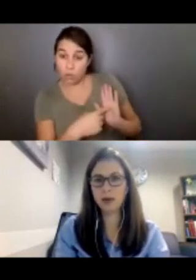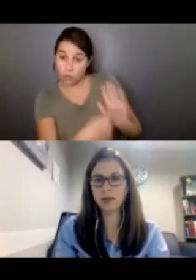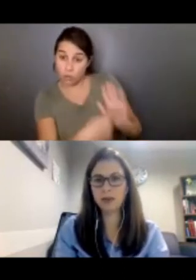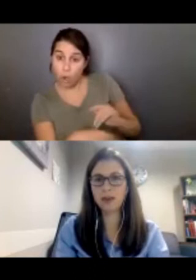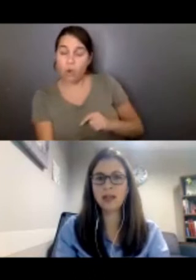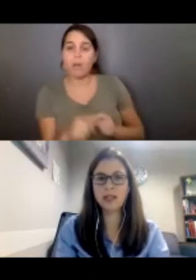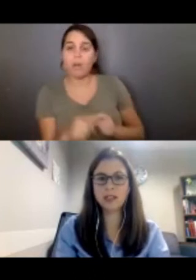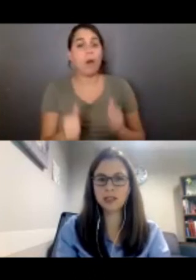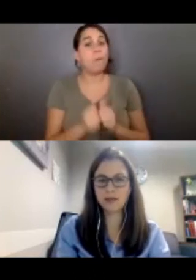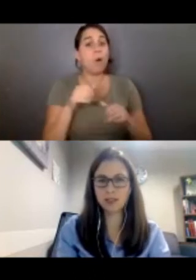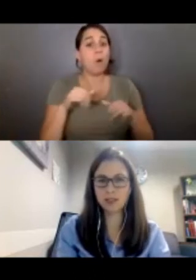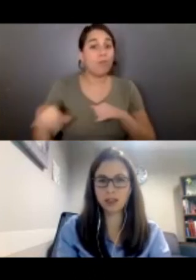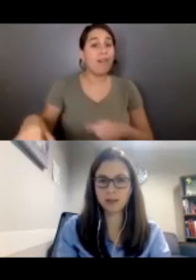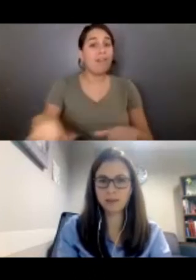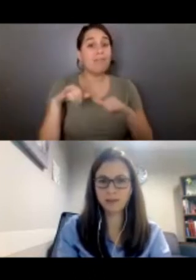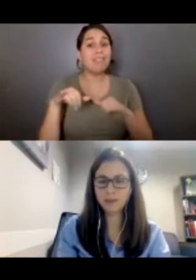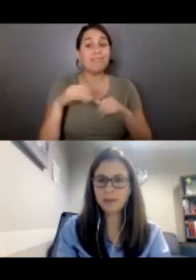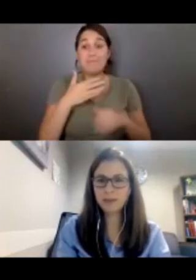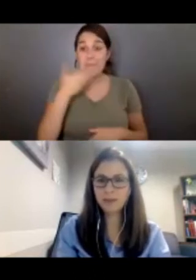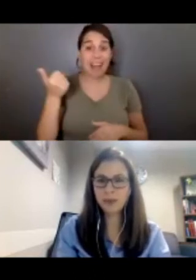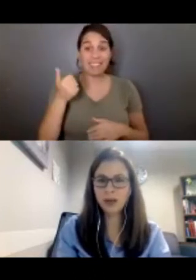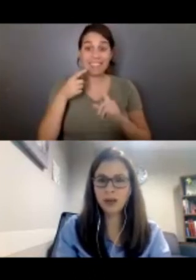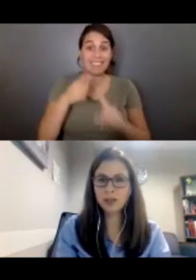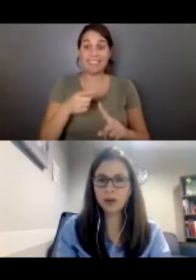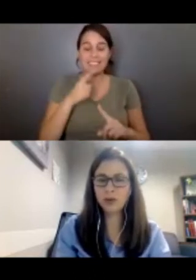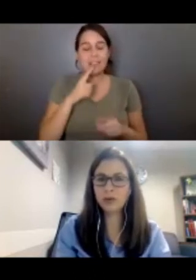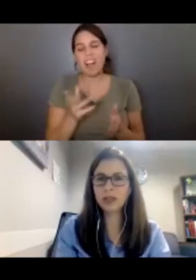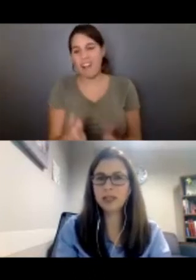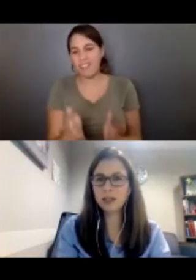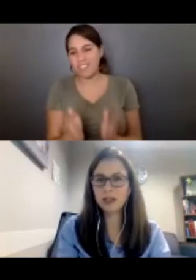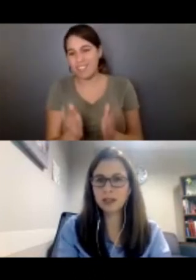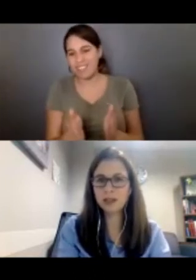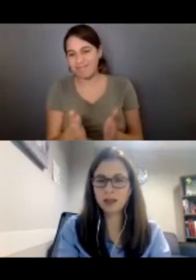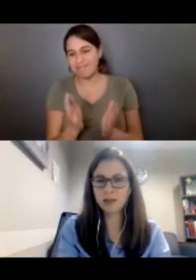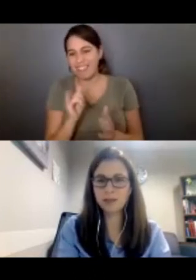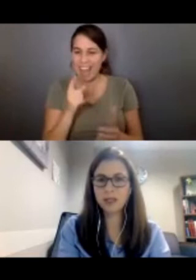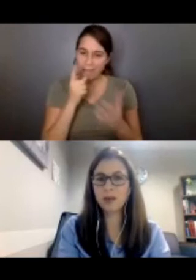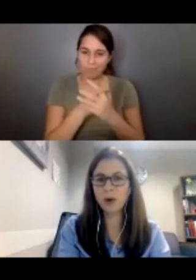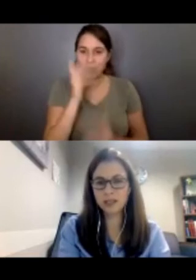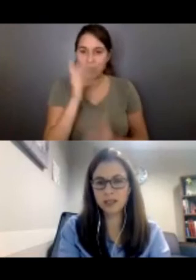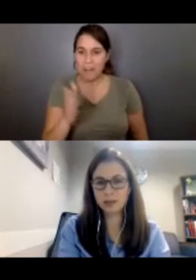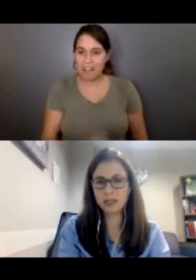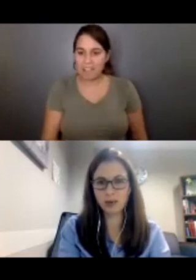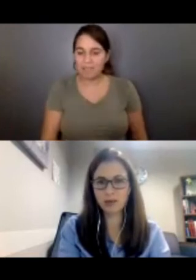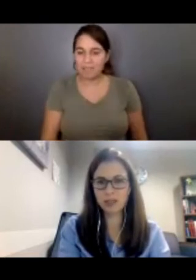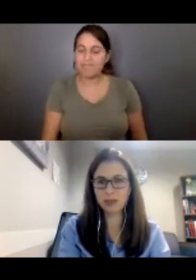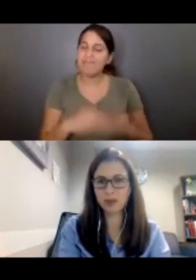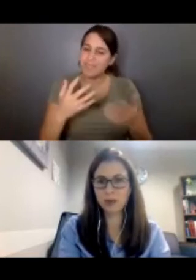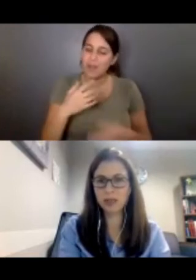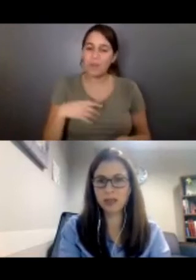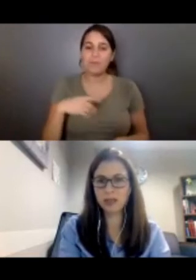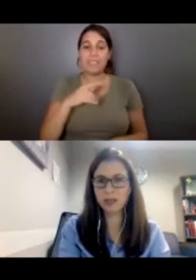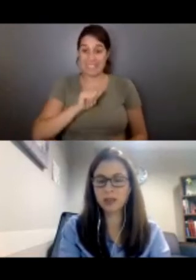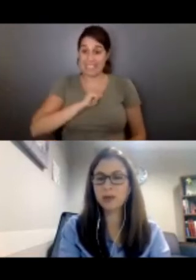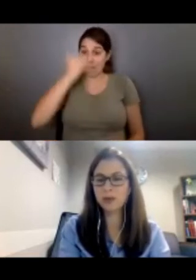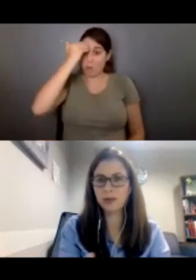common, however, is just conversation. So related to this self-awareness piece he references,